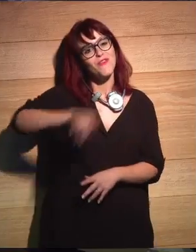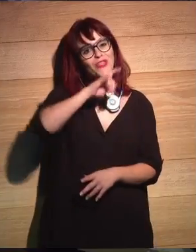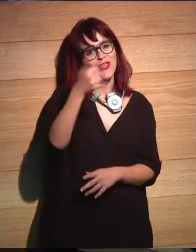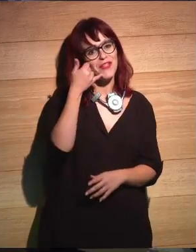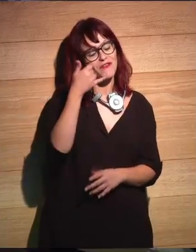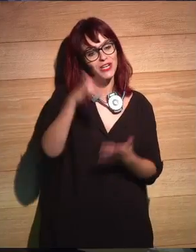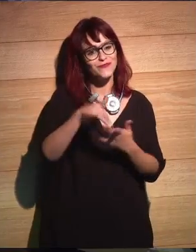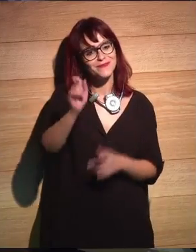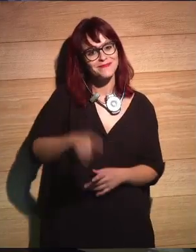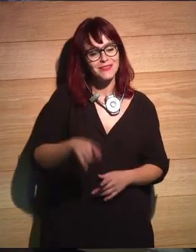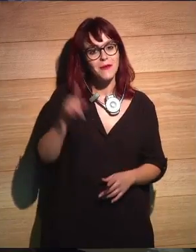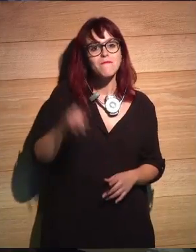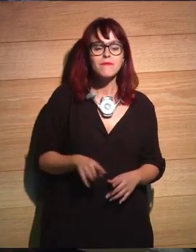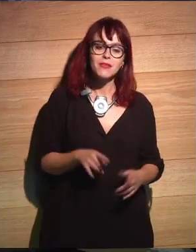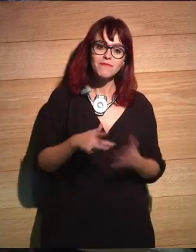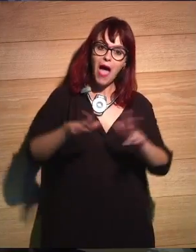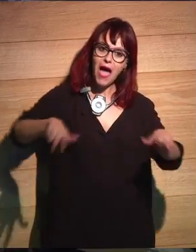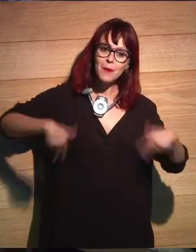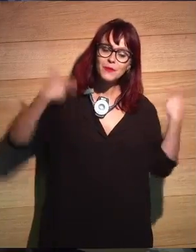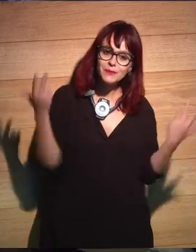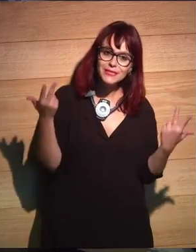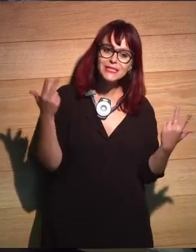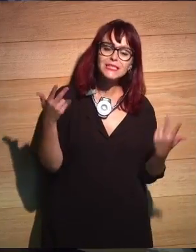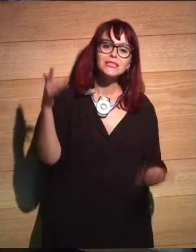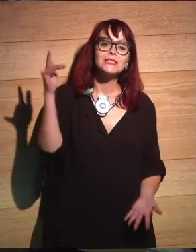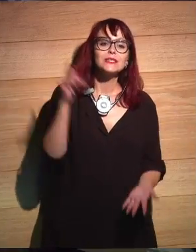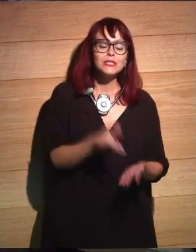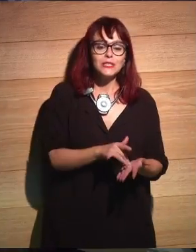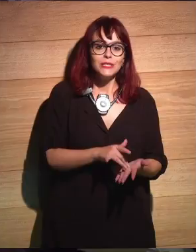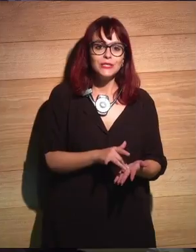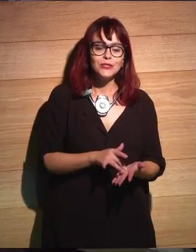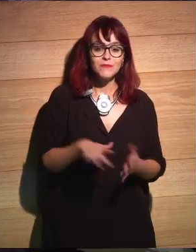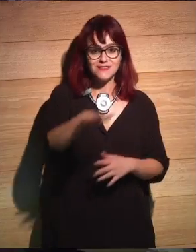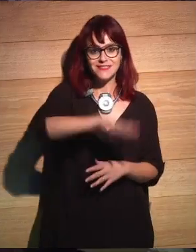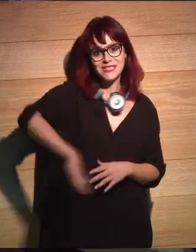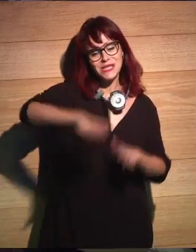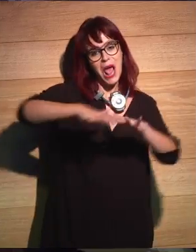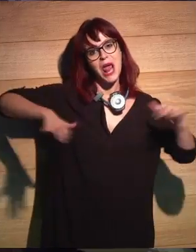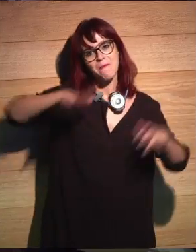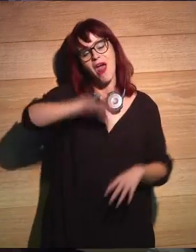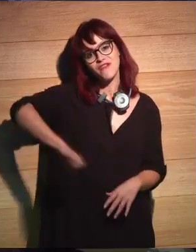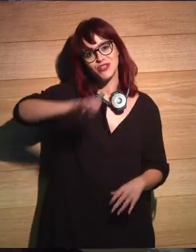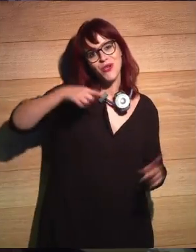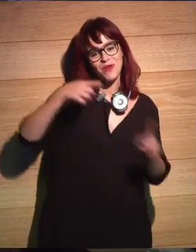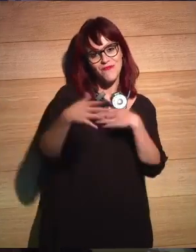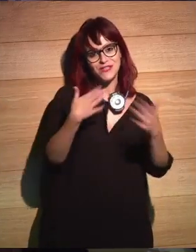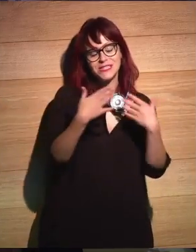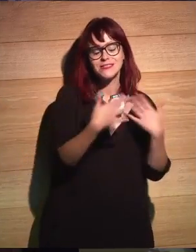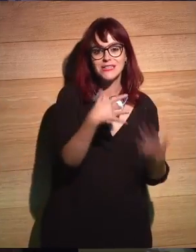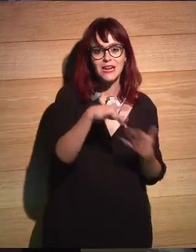encounter possible. Also the Telefónica Foundation venue for providing this